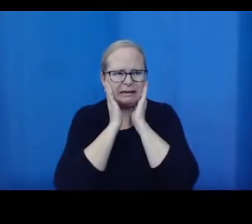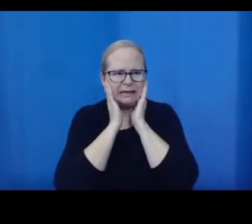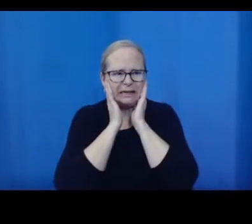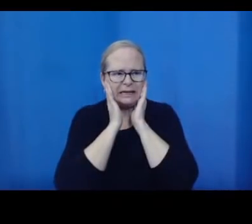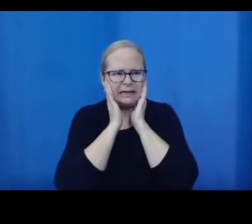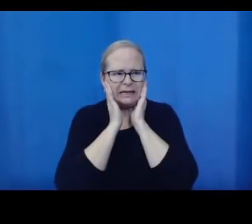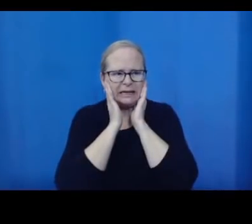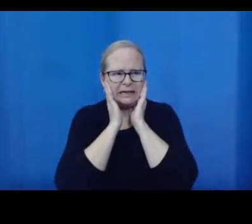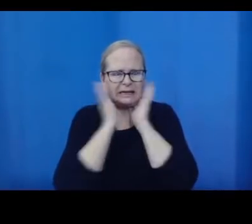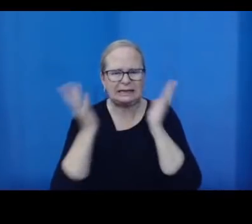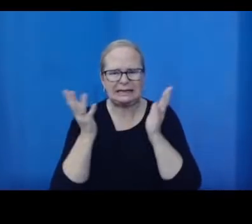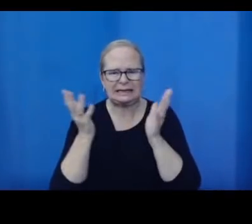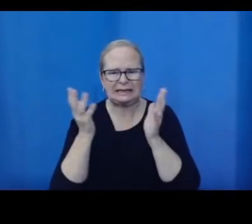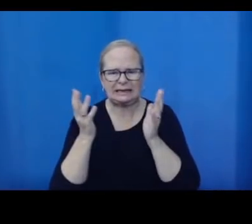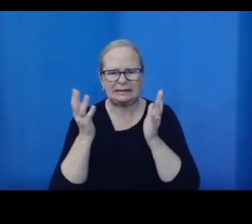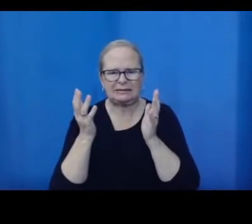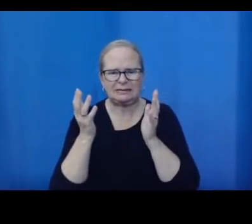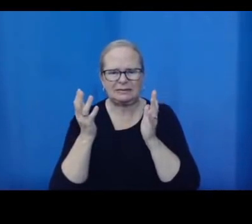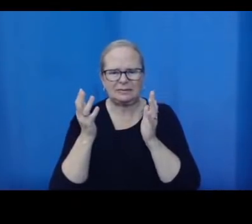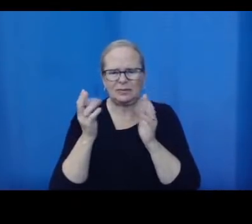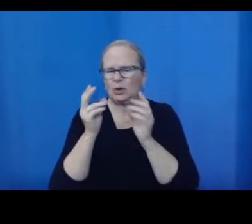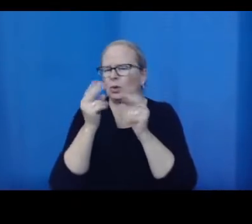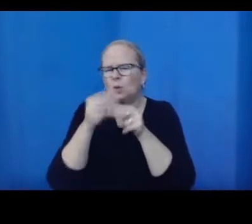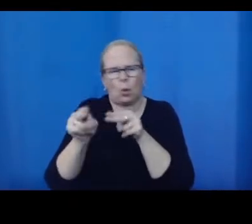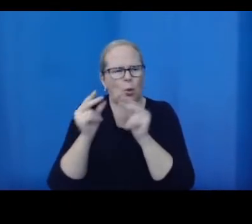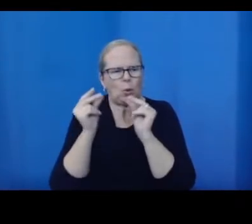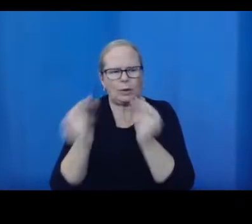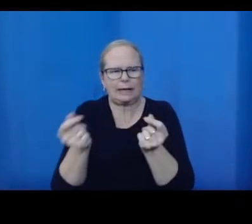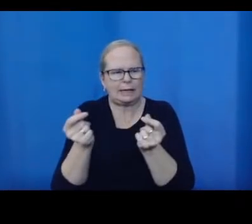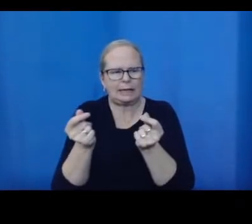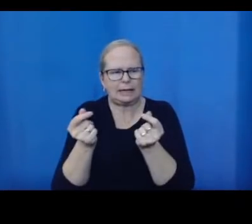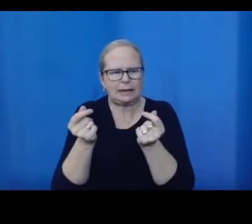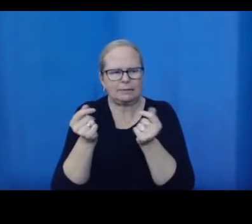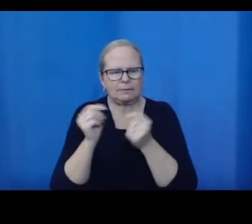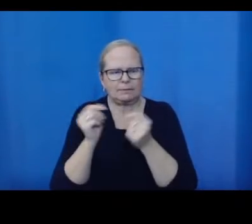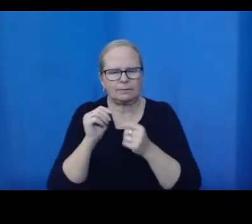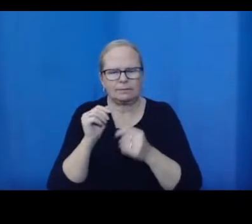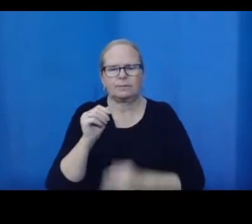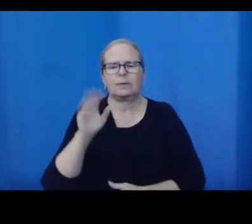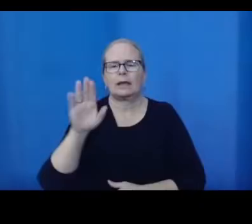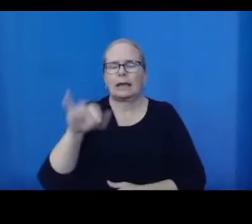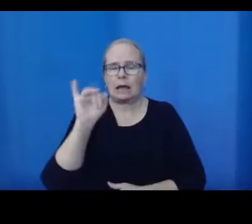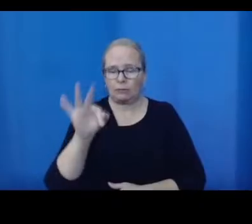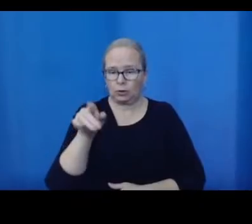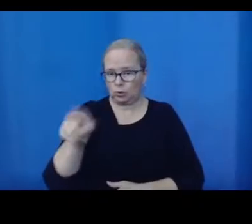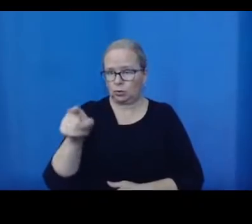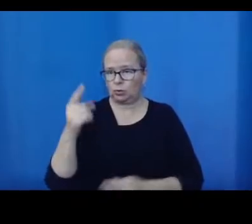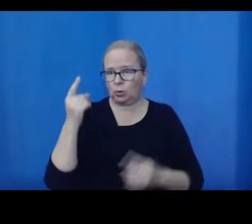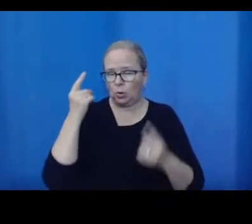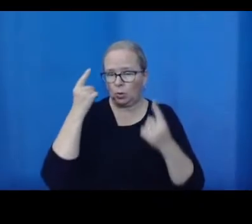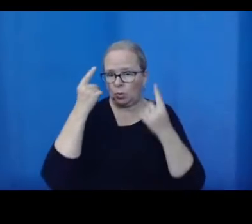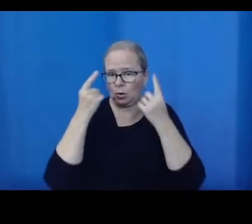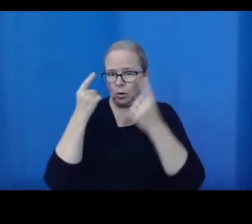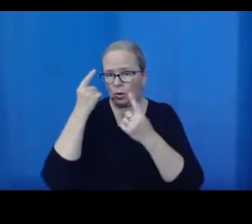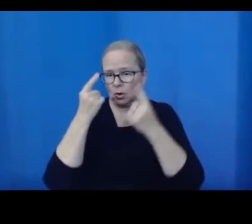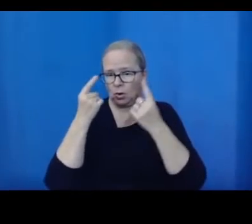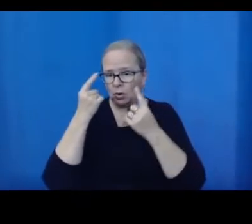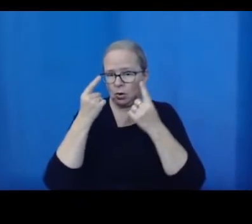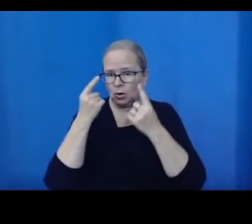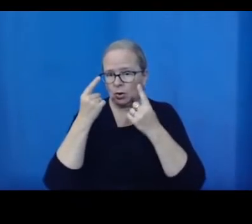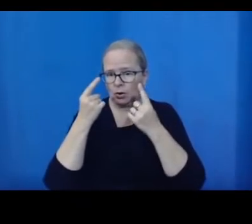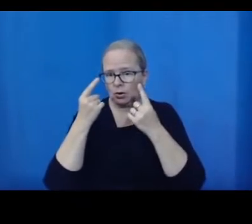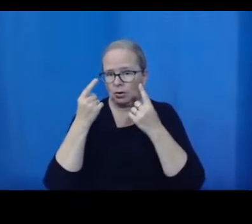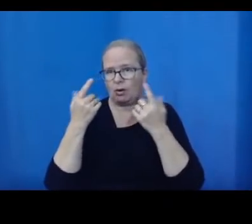You kind of said, first of all, if you're wondering, you're probably already at a place where you could benefit. Everybody needs, when we're looking at psychological